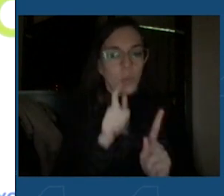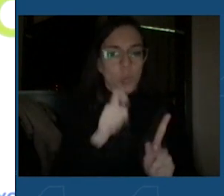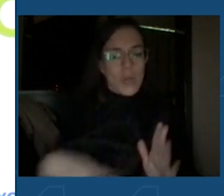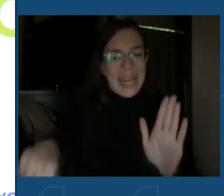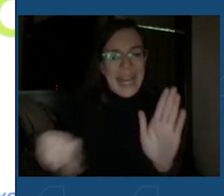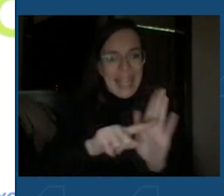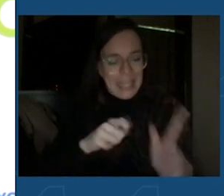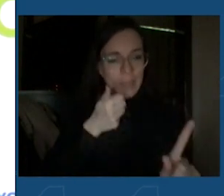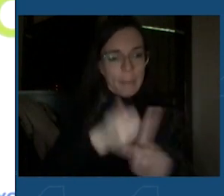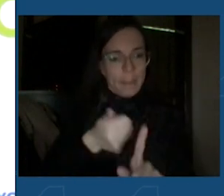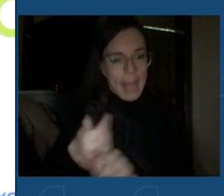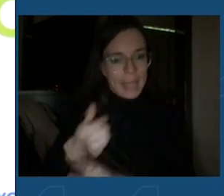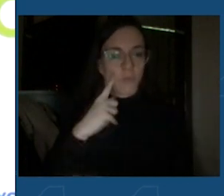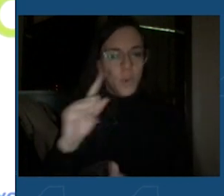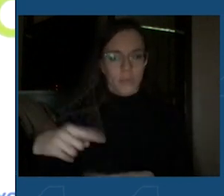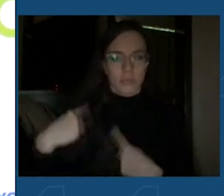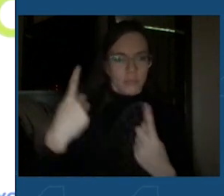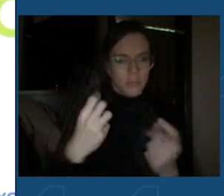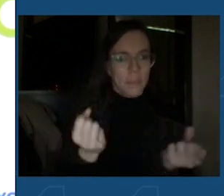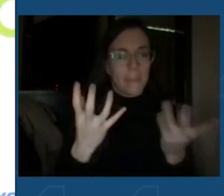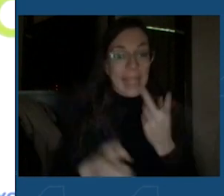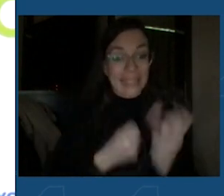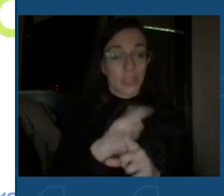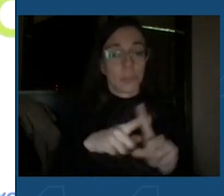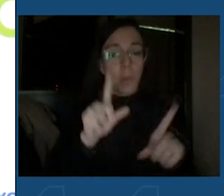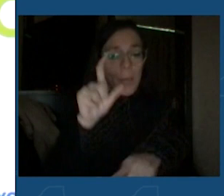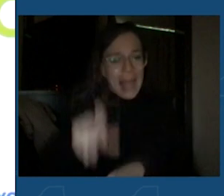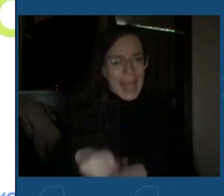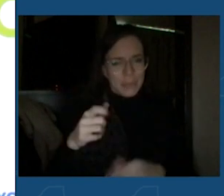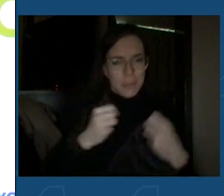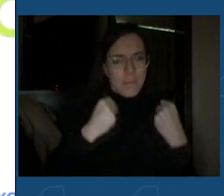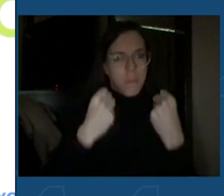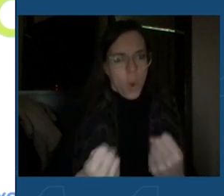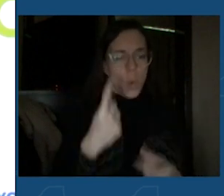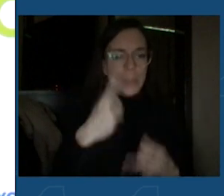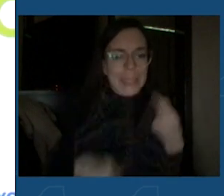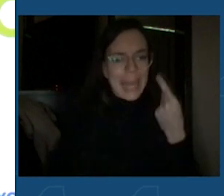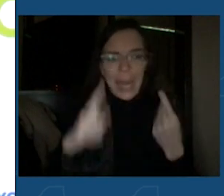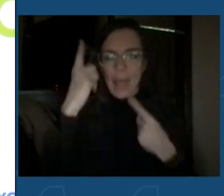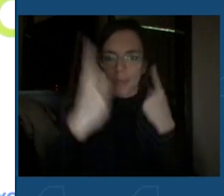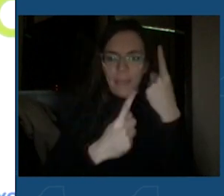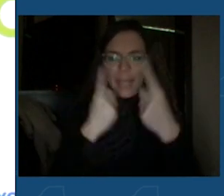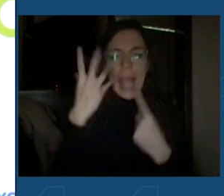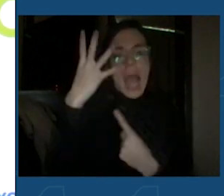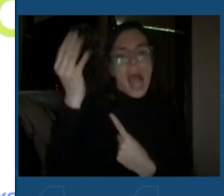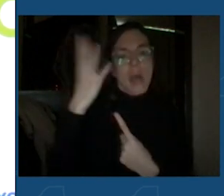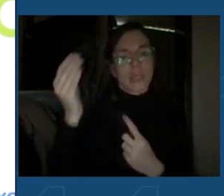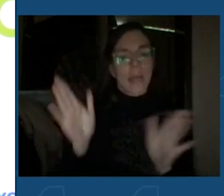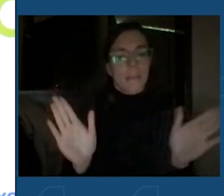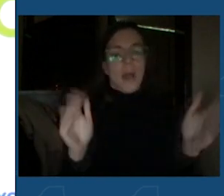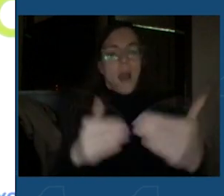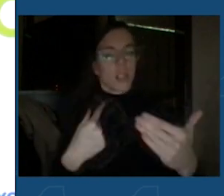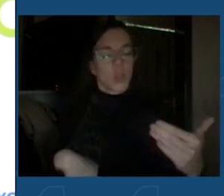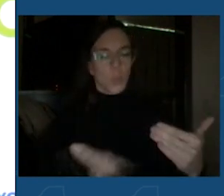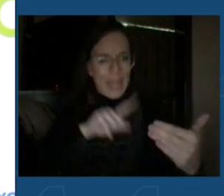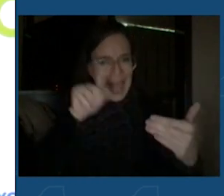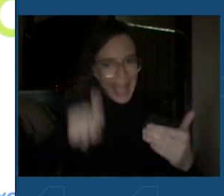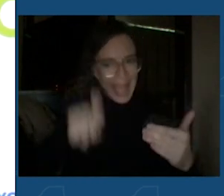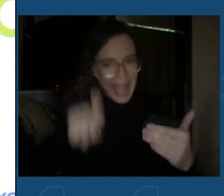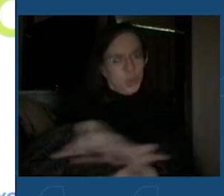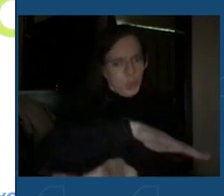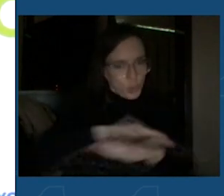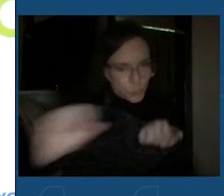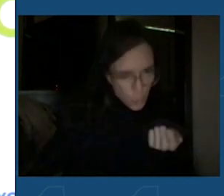so many years. But we have to be bold. We cannot think outside the box. We have to destroy the